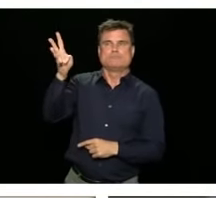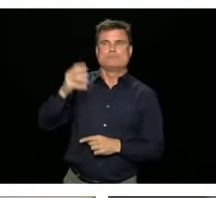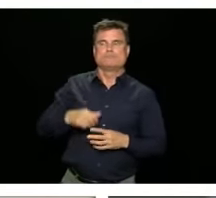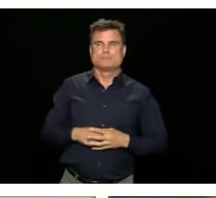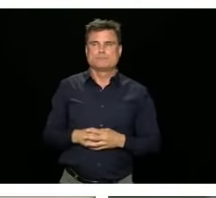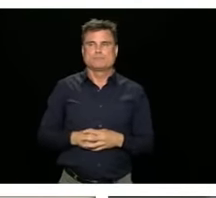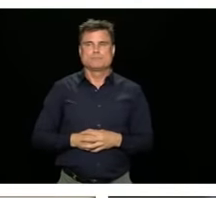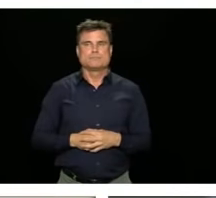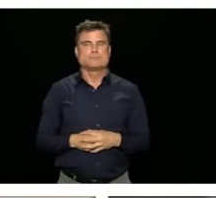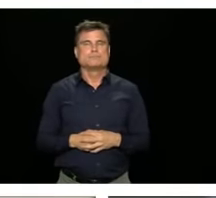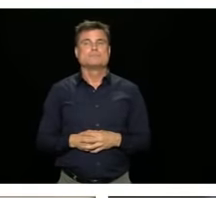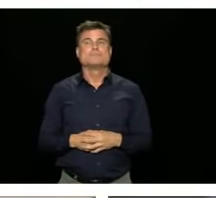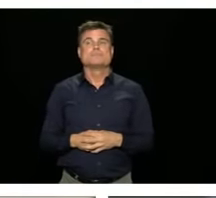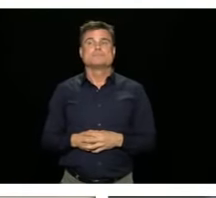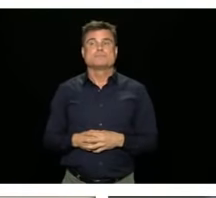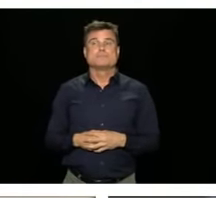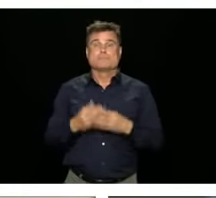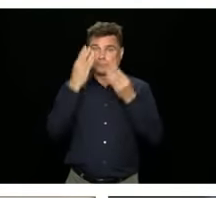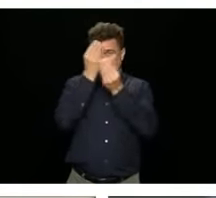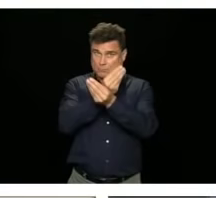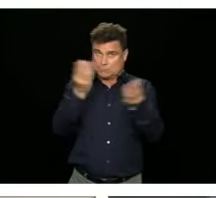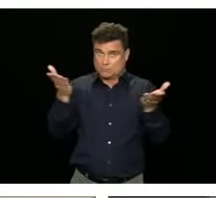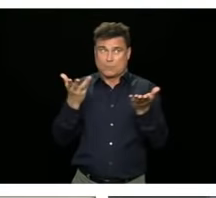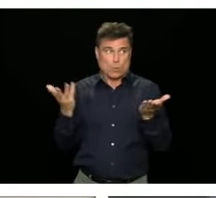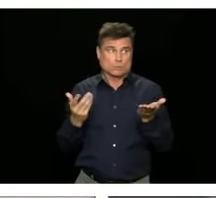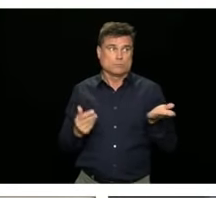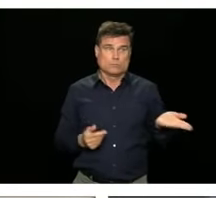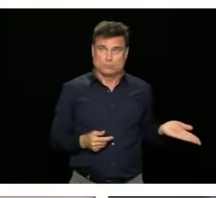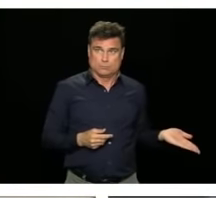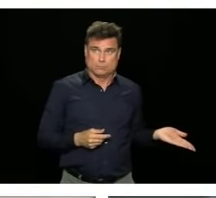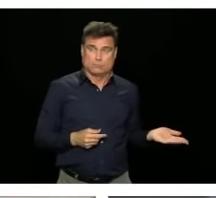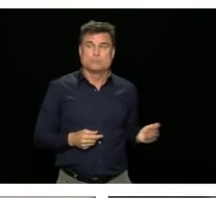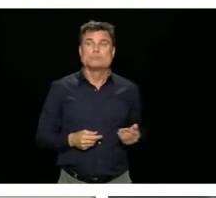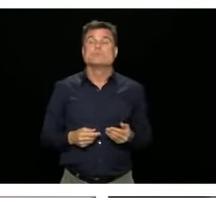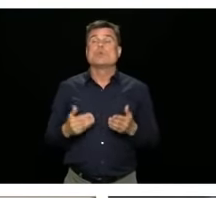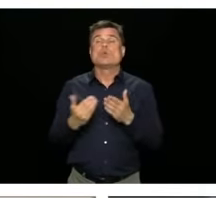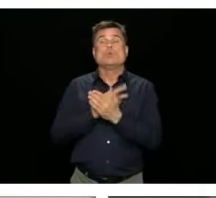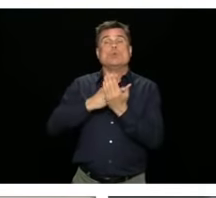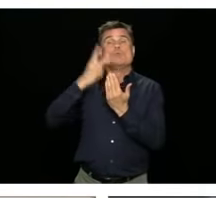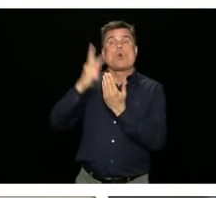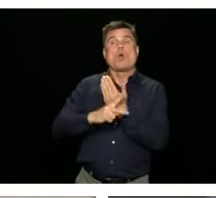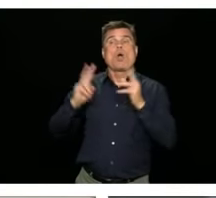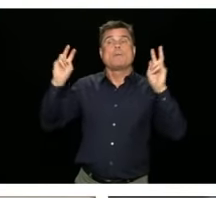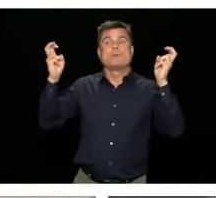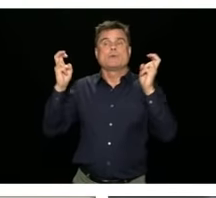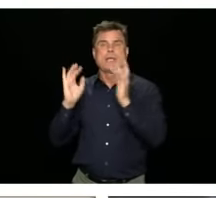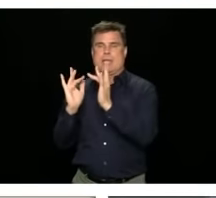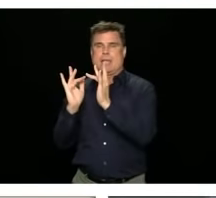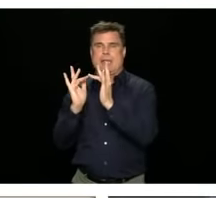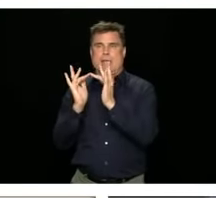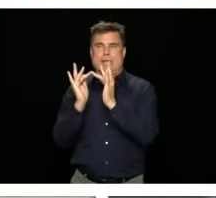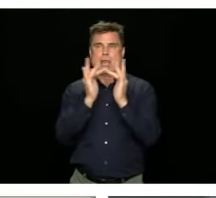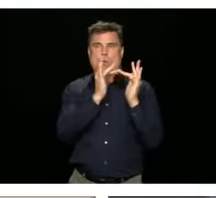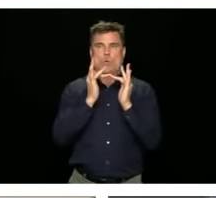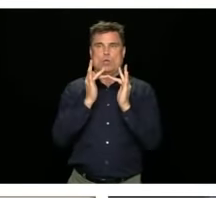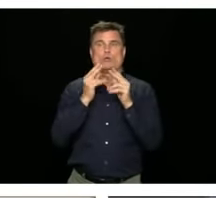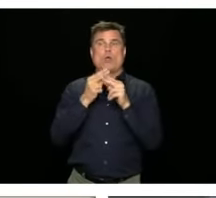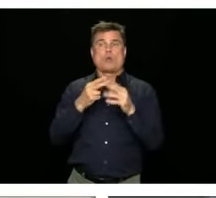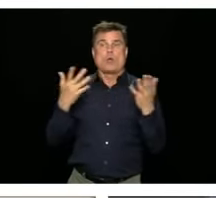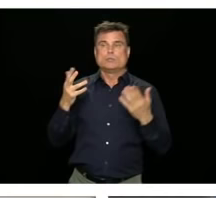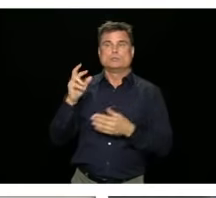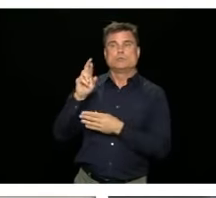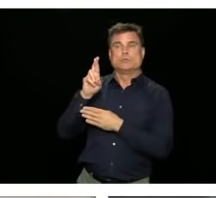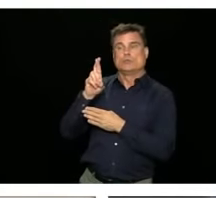this program will be connecting 40 different communities to a hub that is VIRCS,